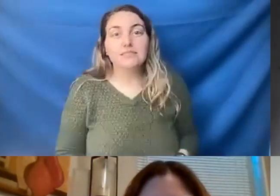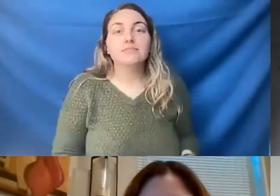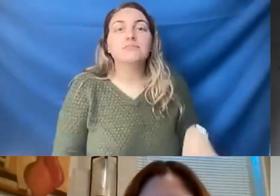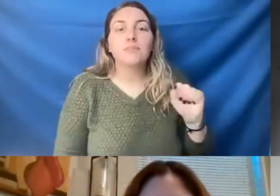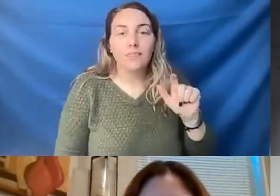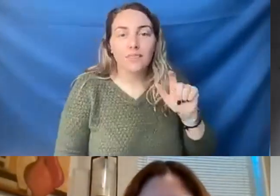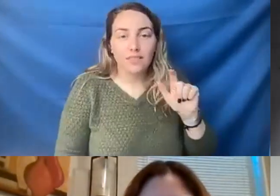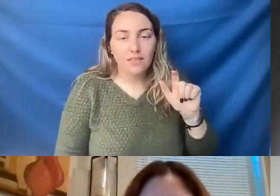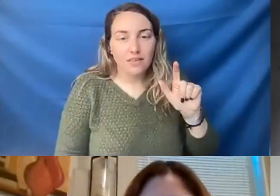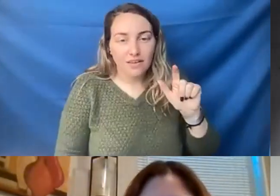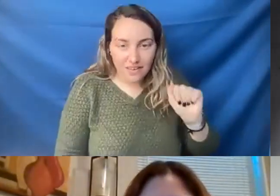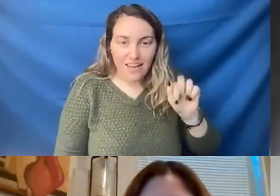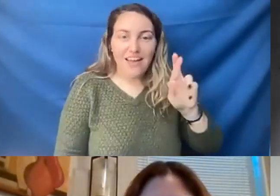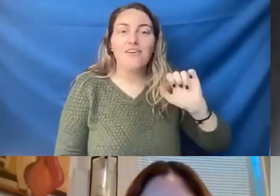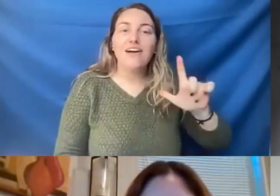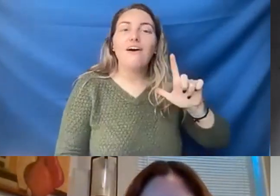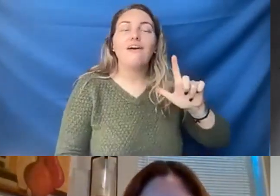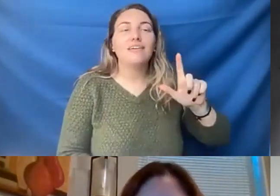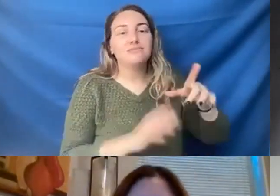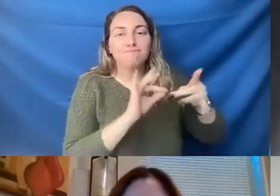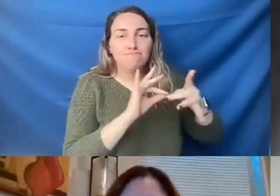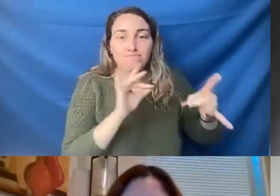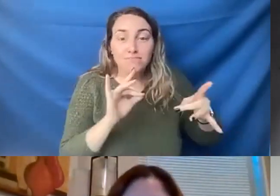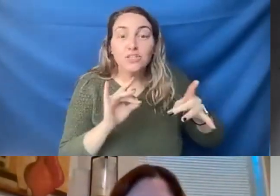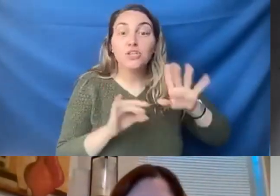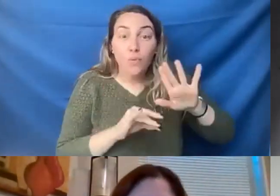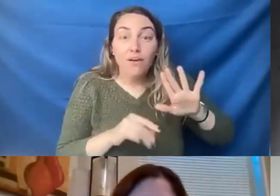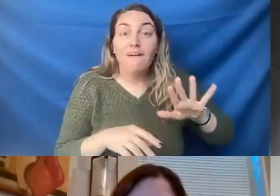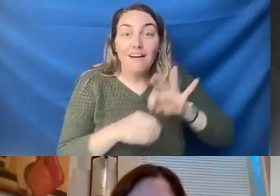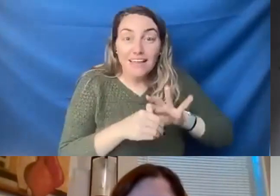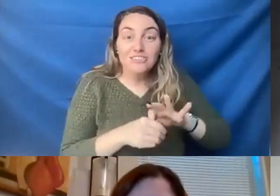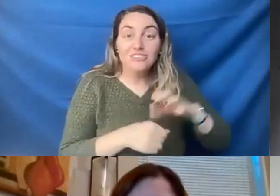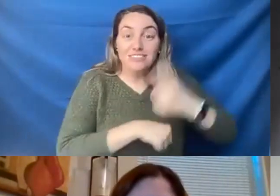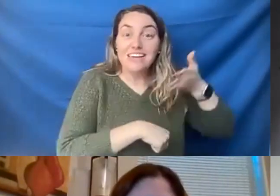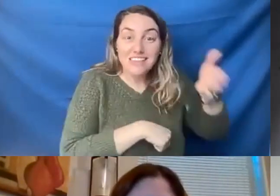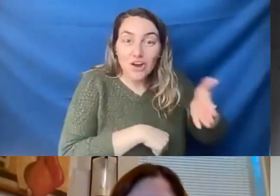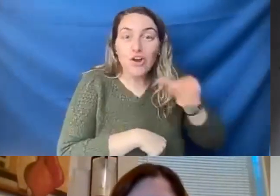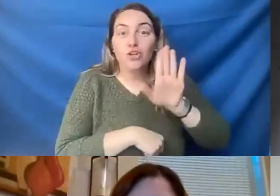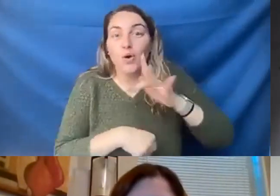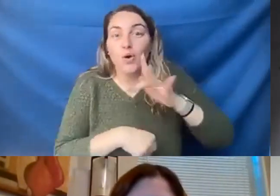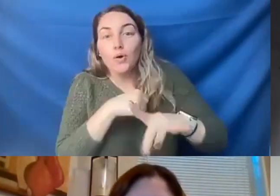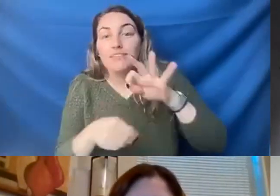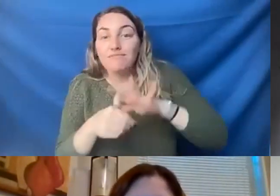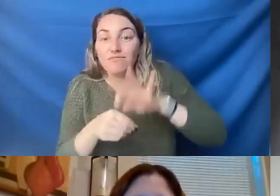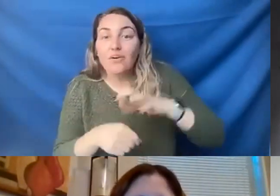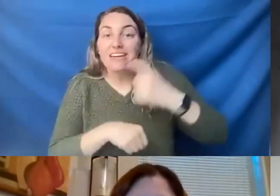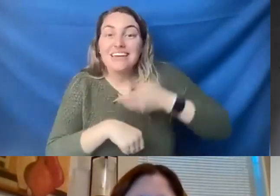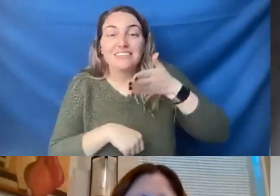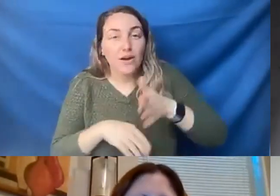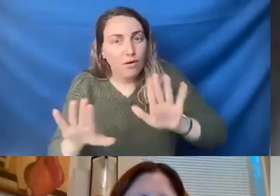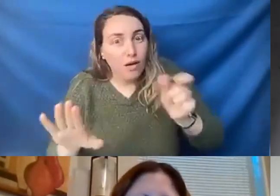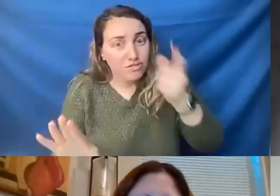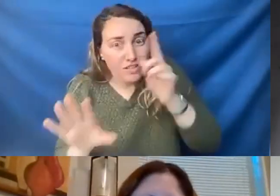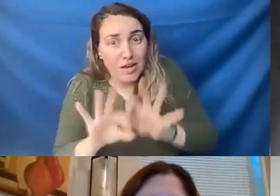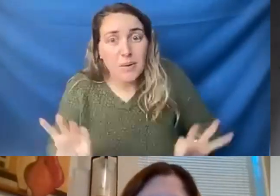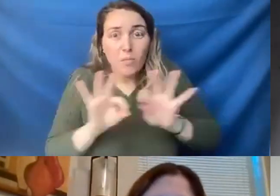your early voting poll site, which again, I want to stress is most likely not your same location. Most people